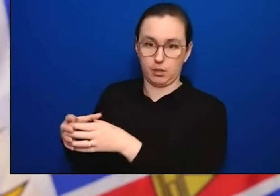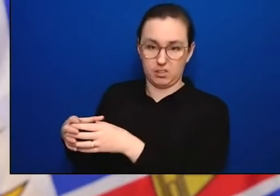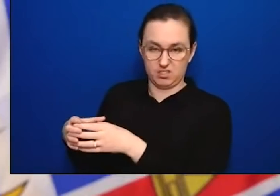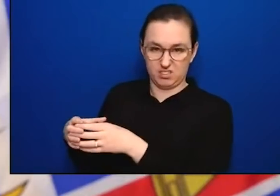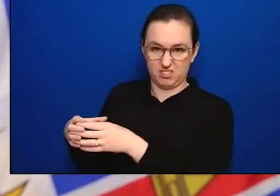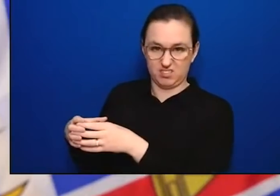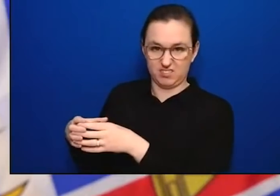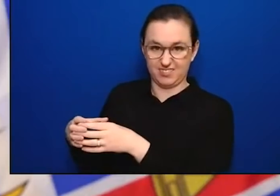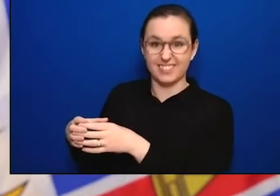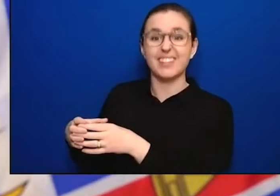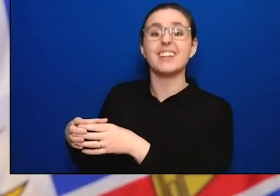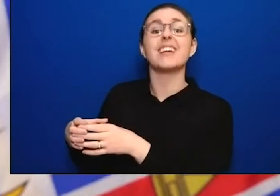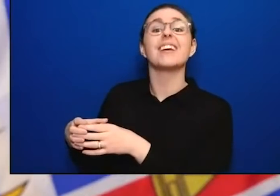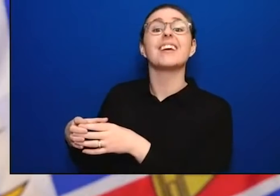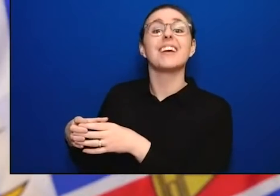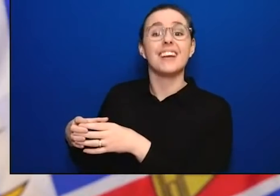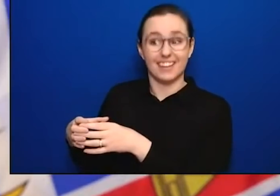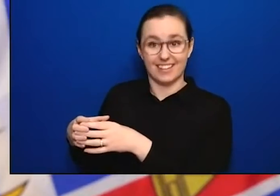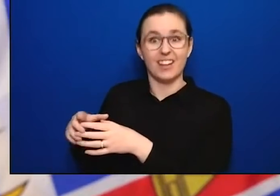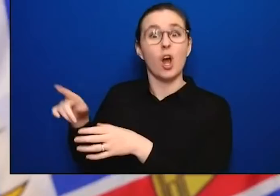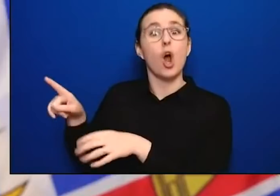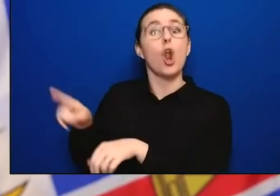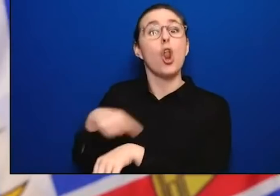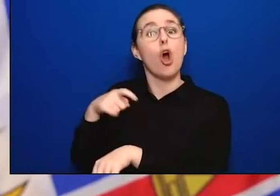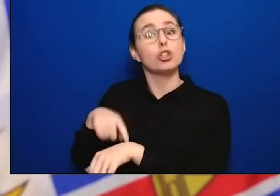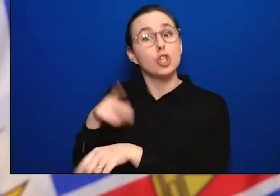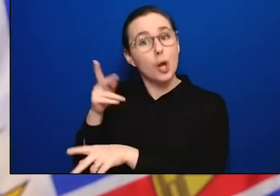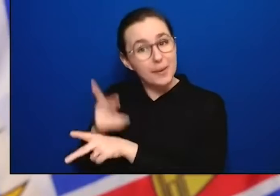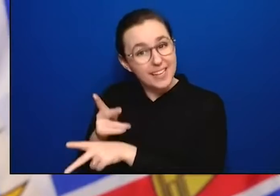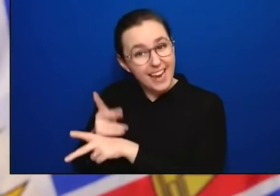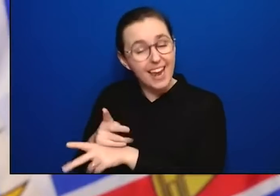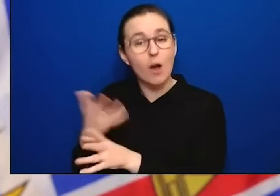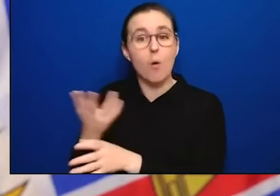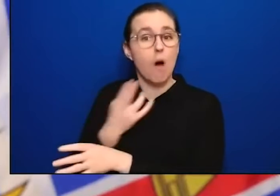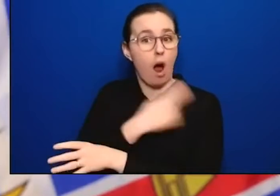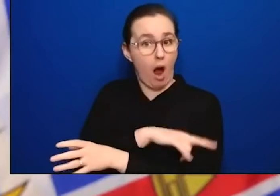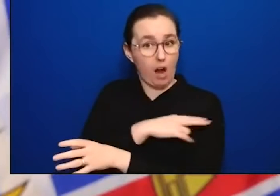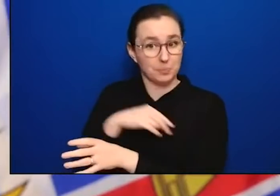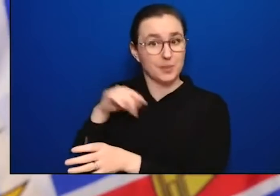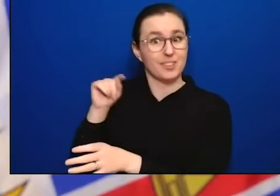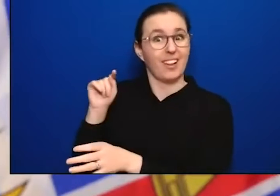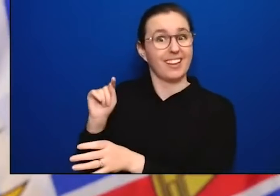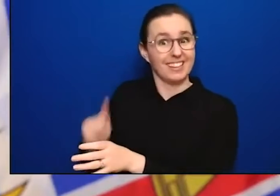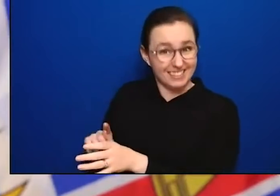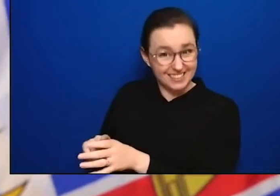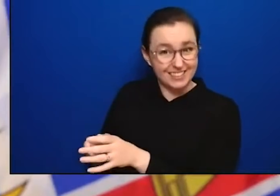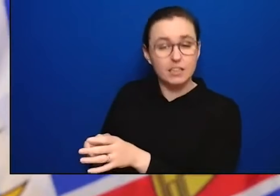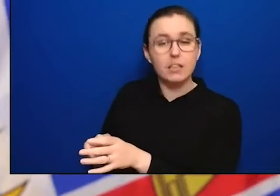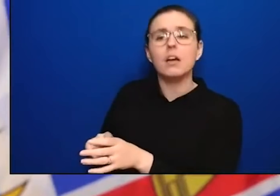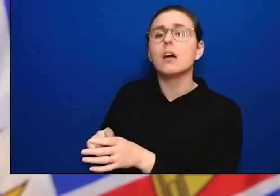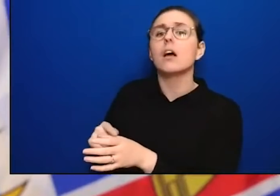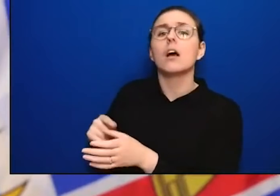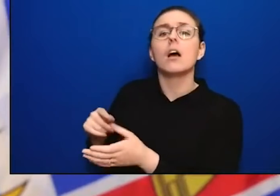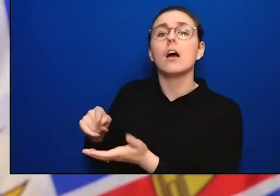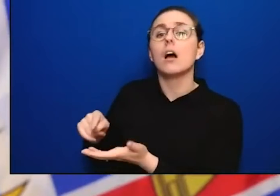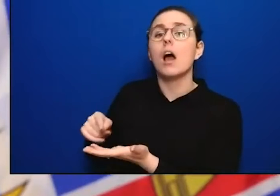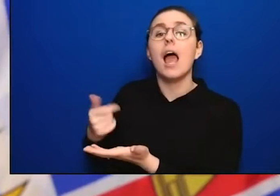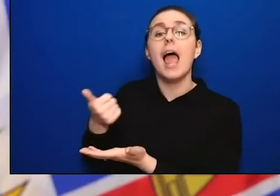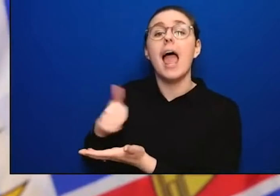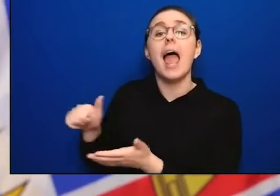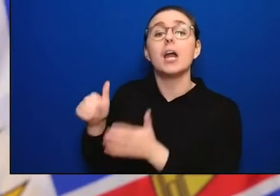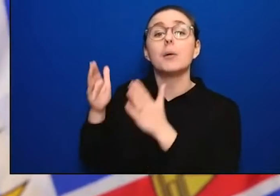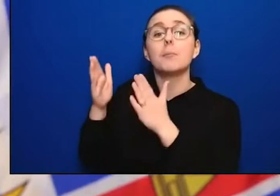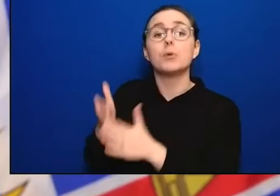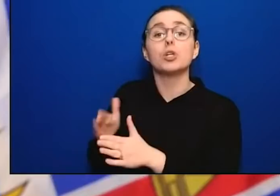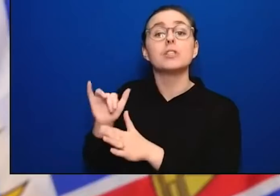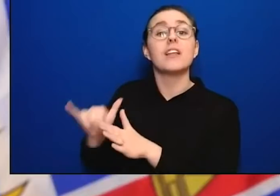care. So in long-term care or acute care. And in that situation, it's We count anybody who